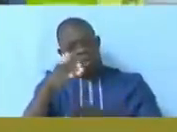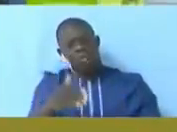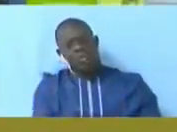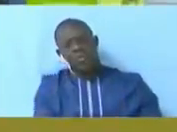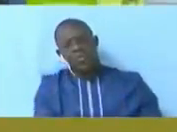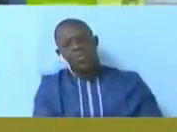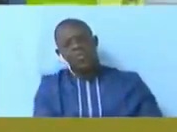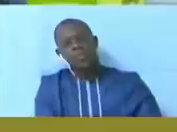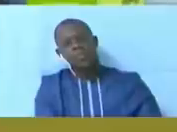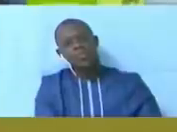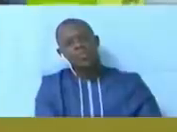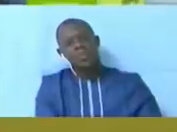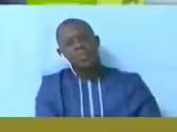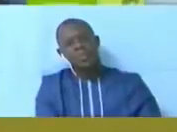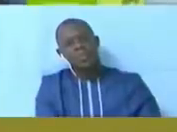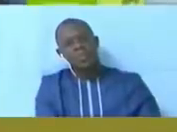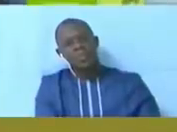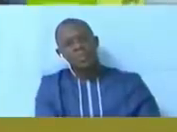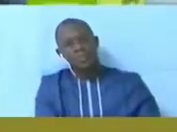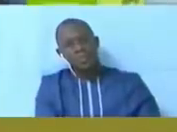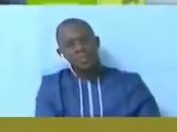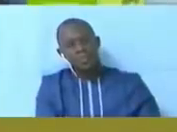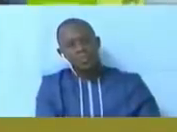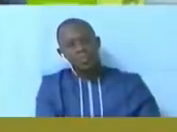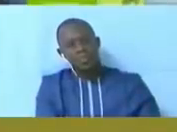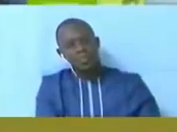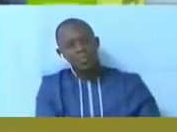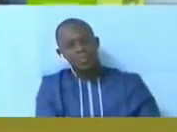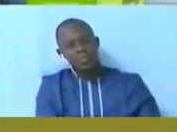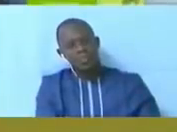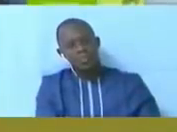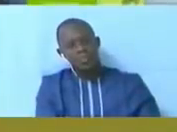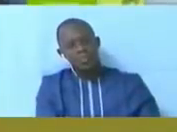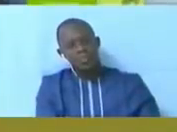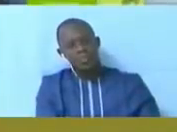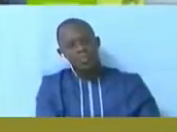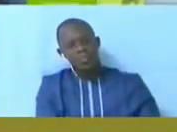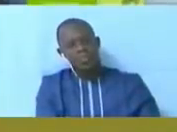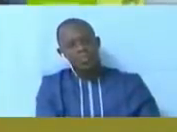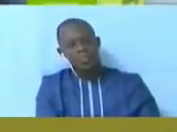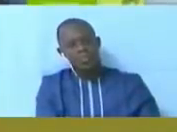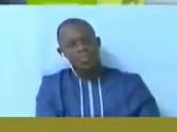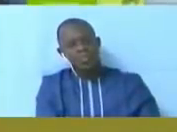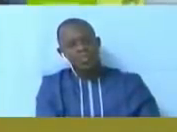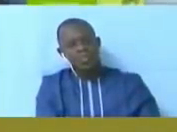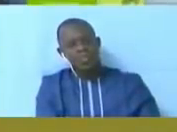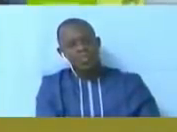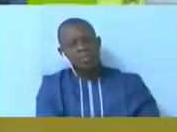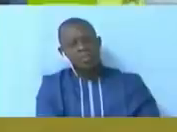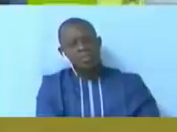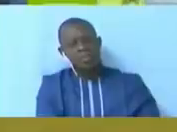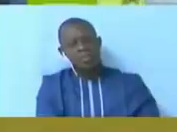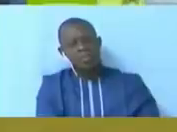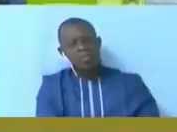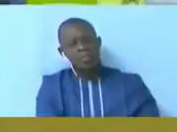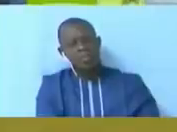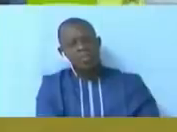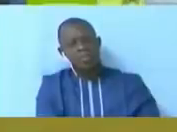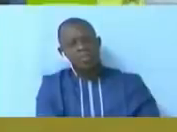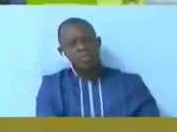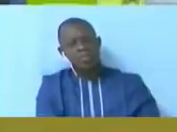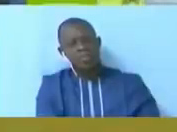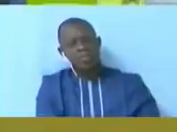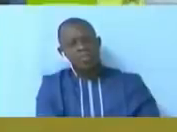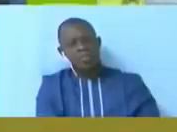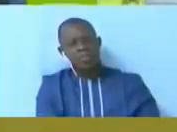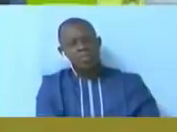benyamin nkatamale kata kitolo ke dulalto Mansukonko Farafenye Kerewan ndeka kito ke damenu beto ayo lube